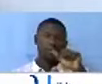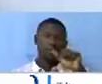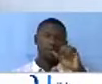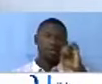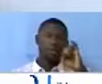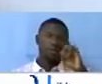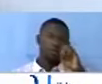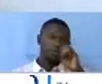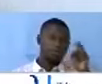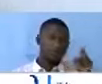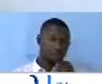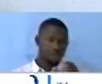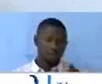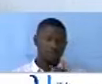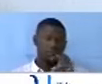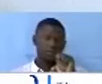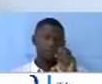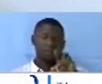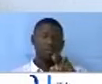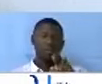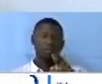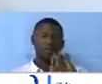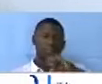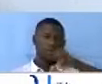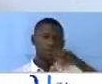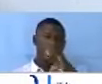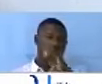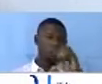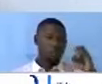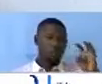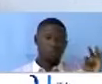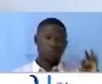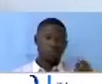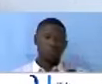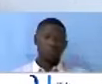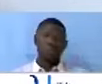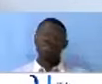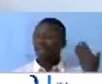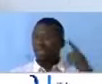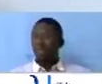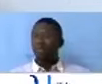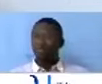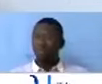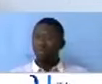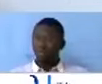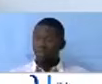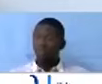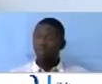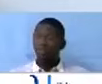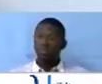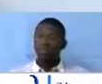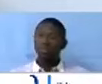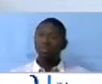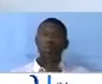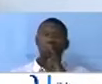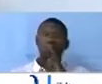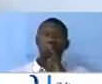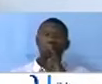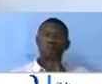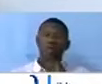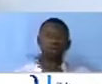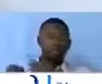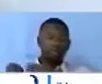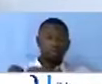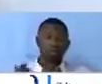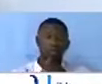the investigation, but it was headed by that Foday Barry. And those cases in